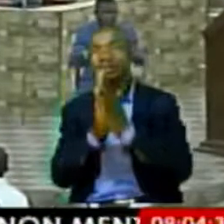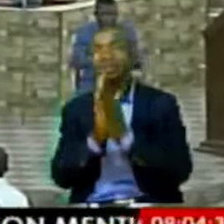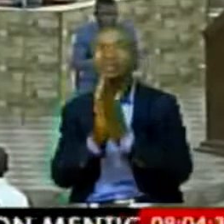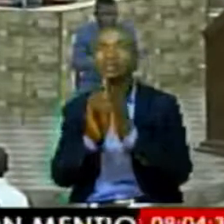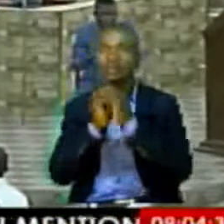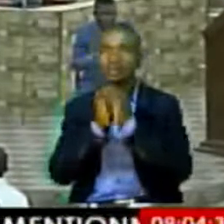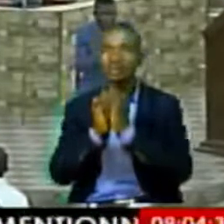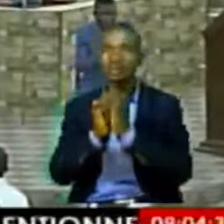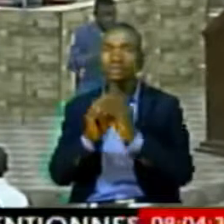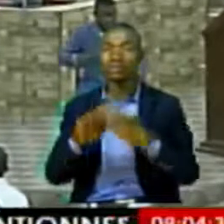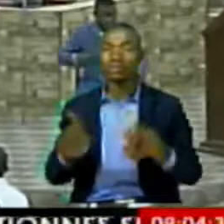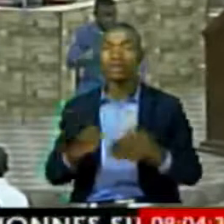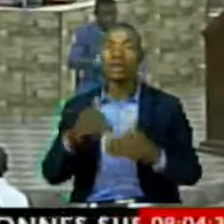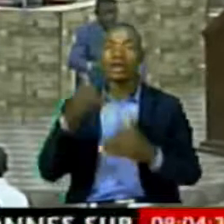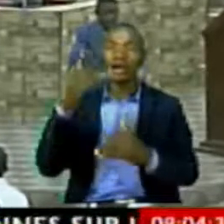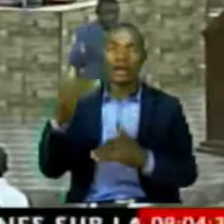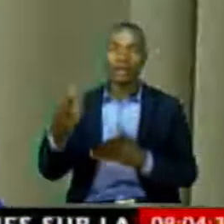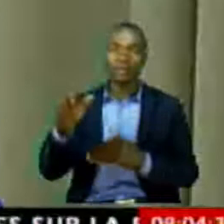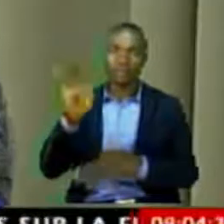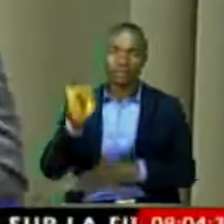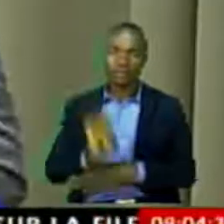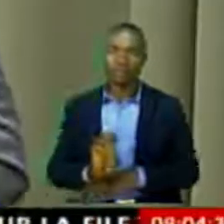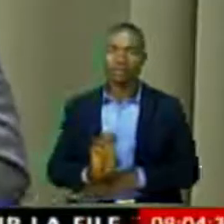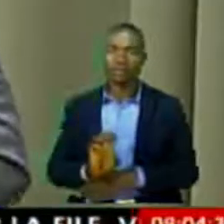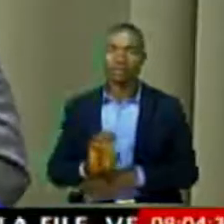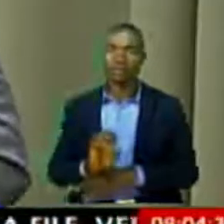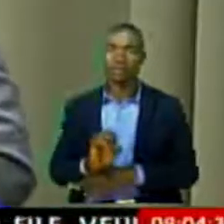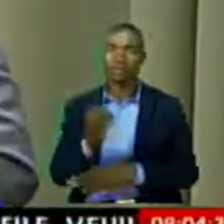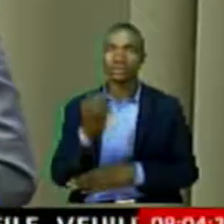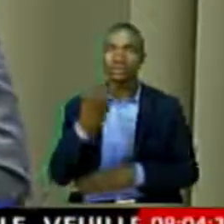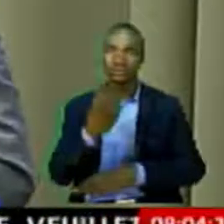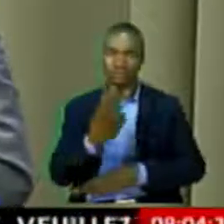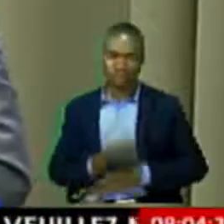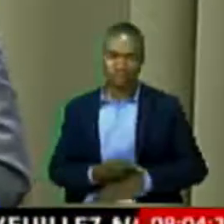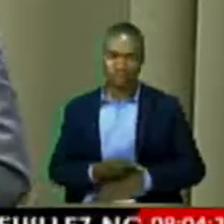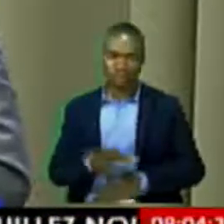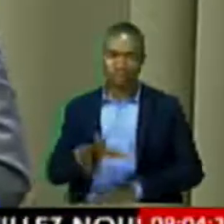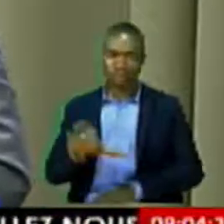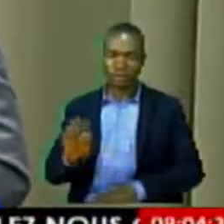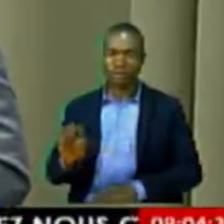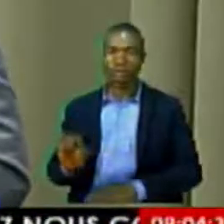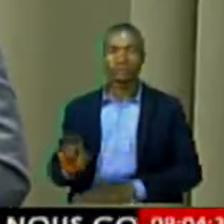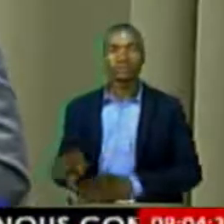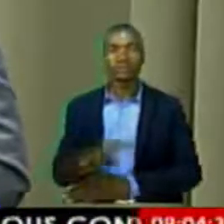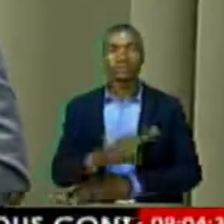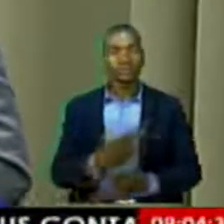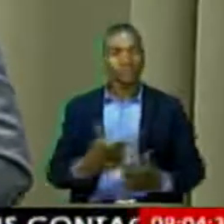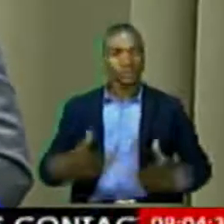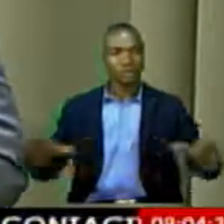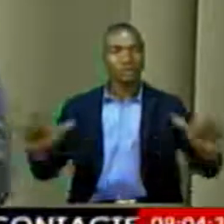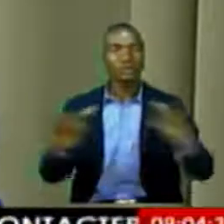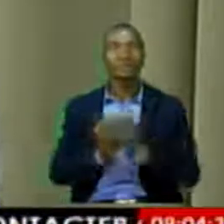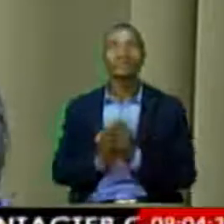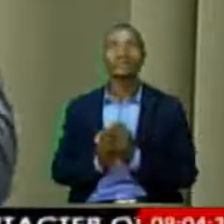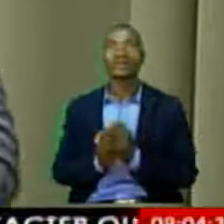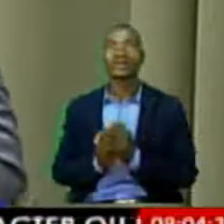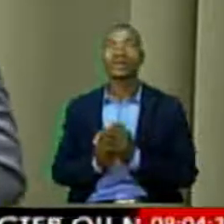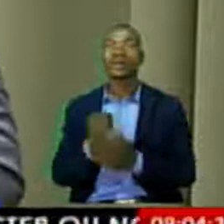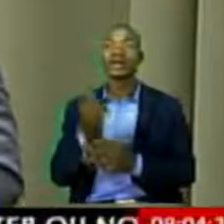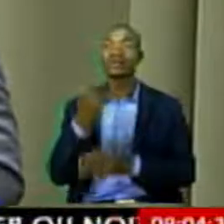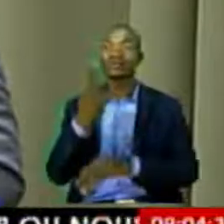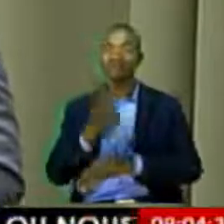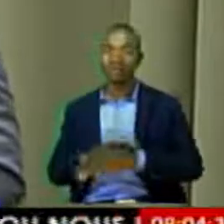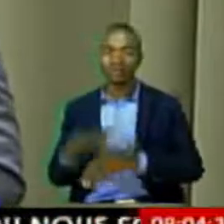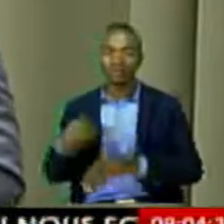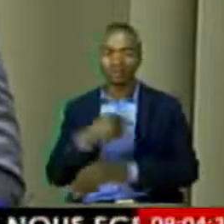Le culte normal prend fin vers 11h30. The normal service finishes around 11. Et nous recevons les mariés à partir de